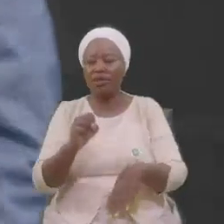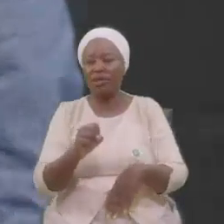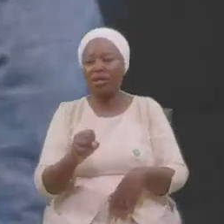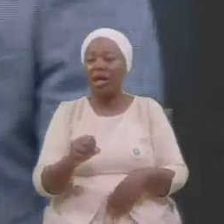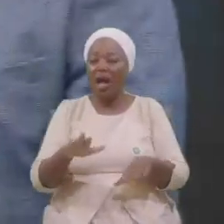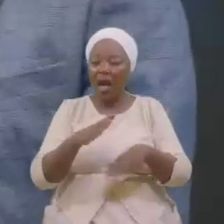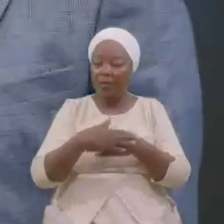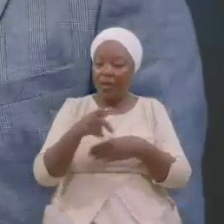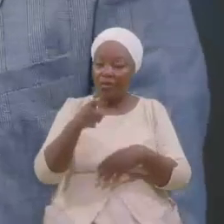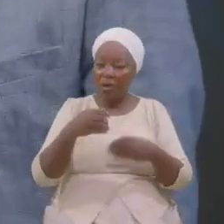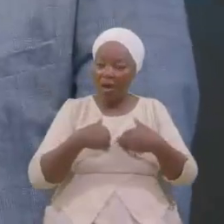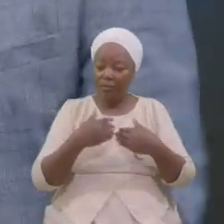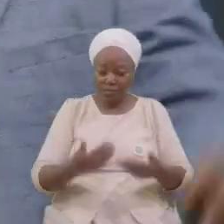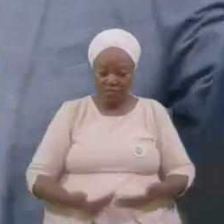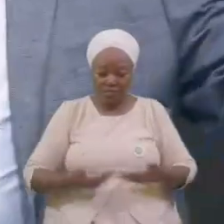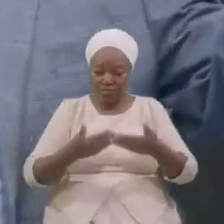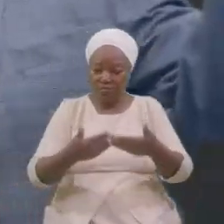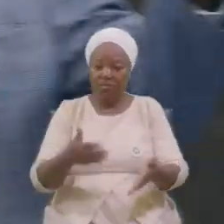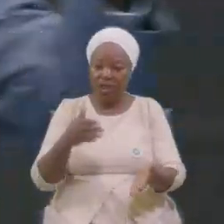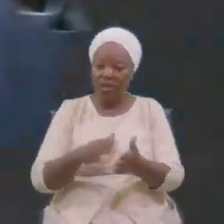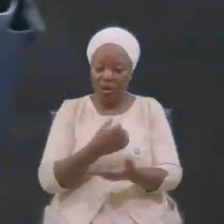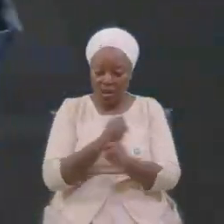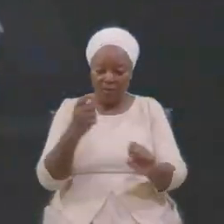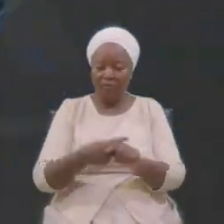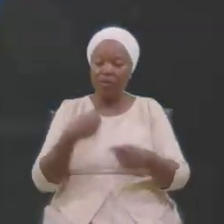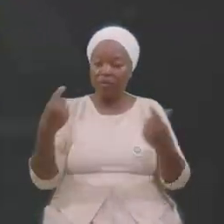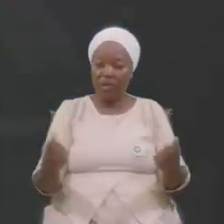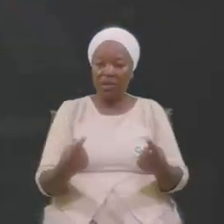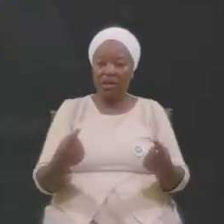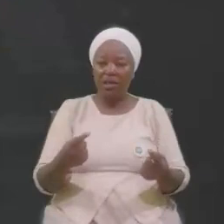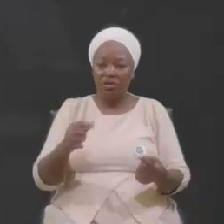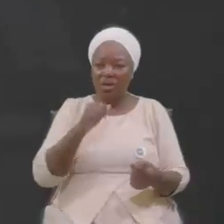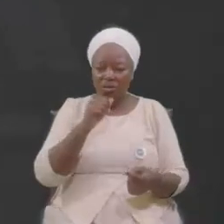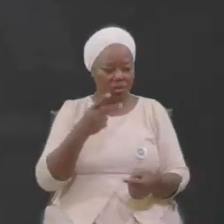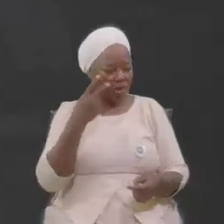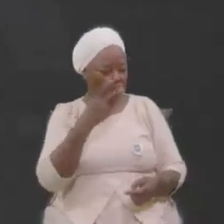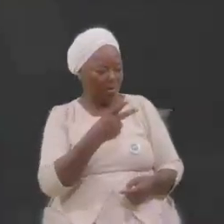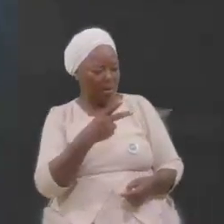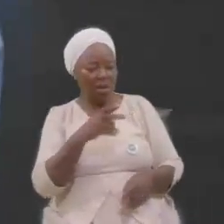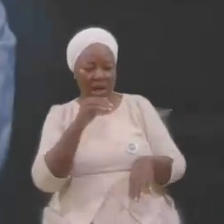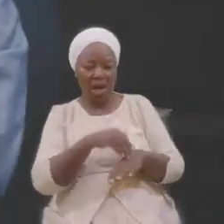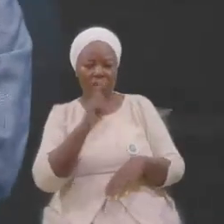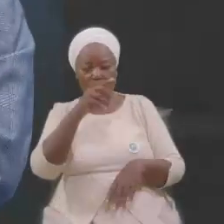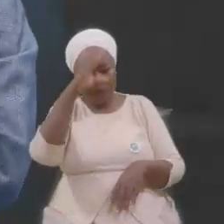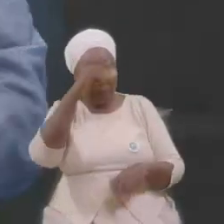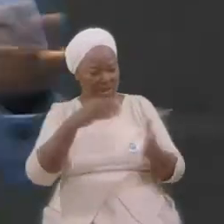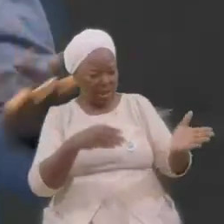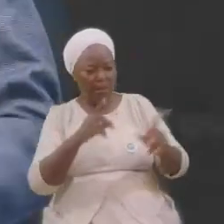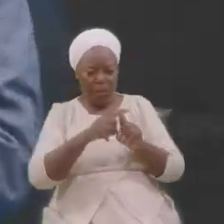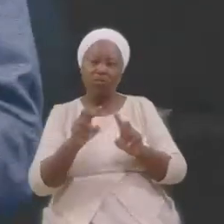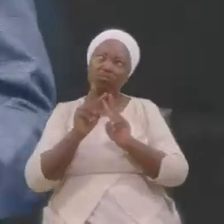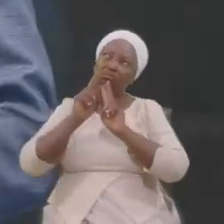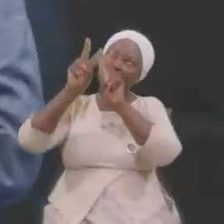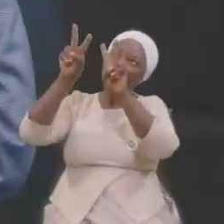not looking at one hero there, one man there. You're looking at Jesus. And